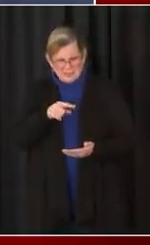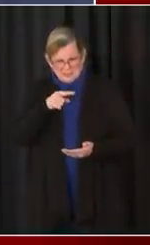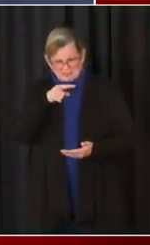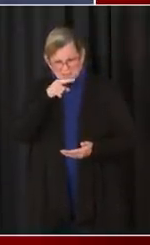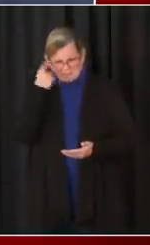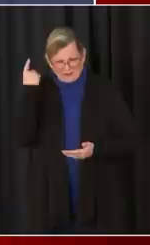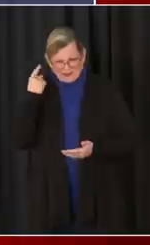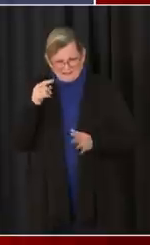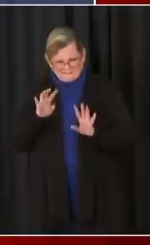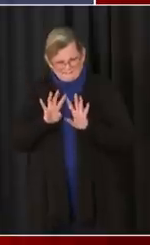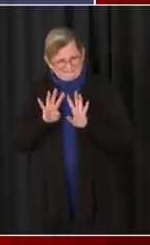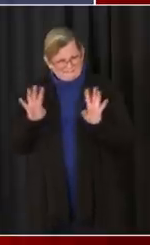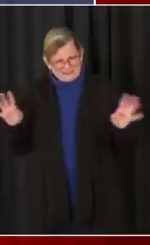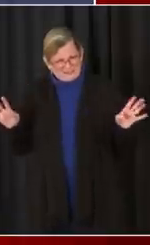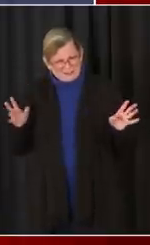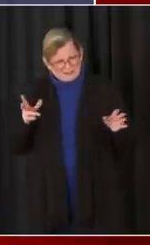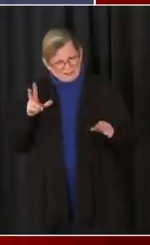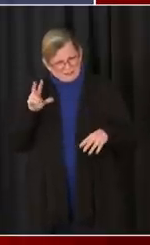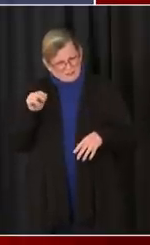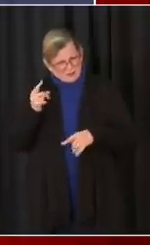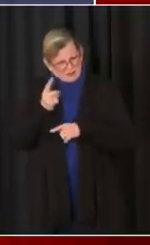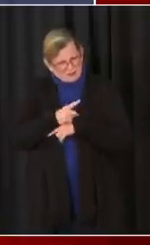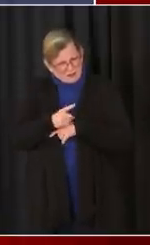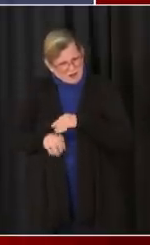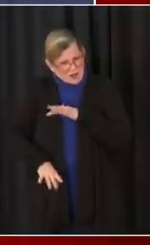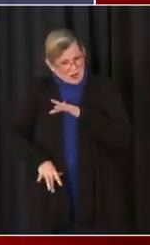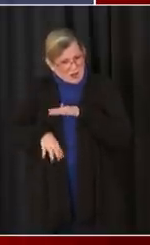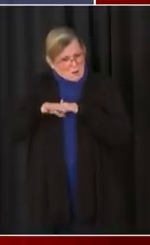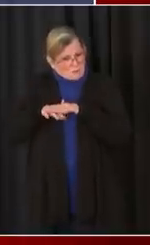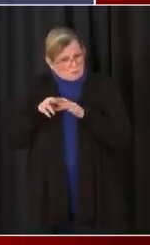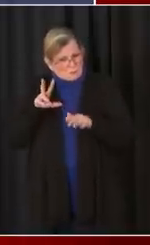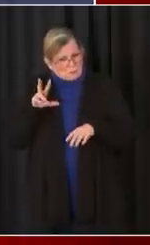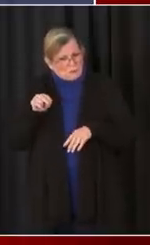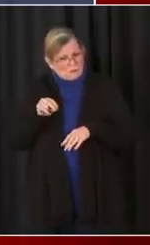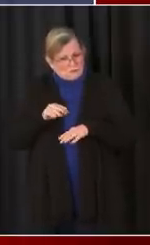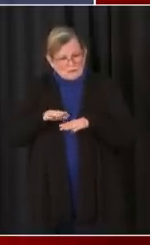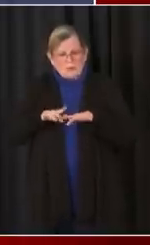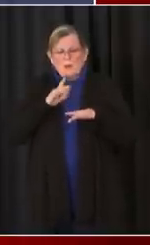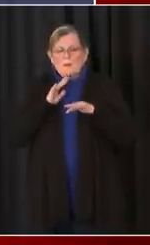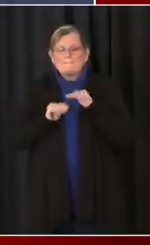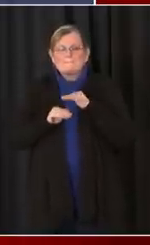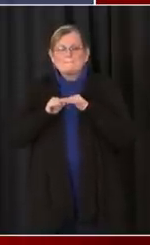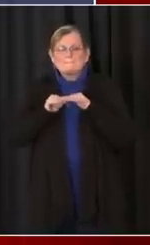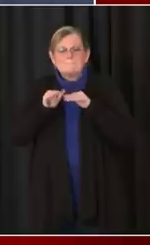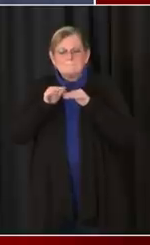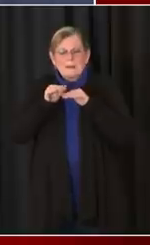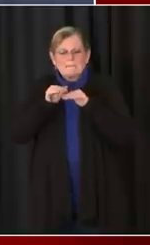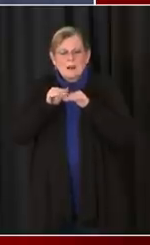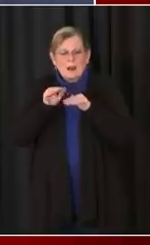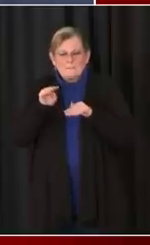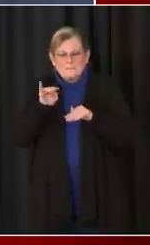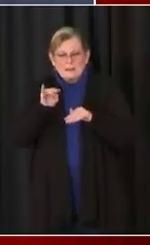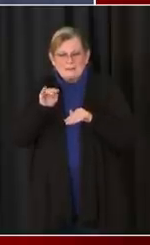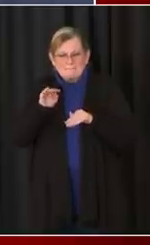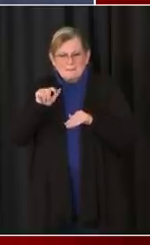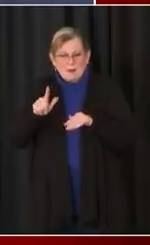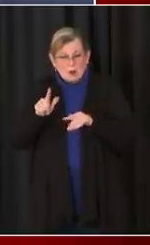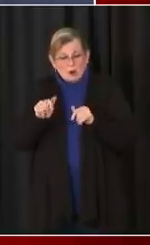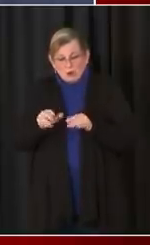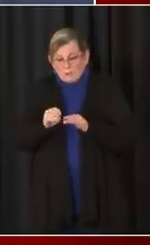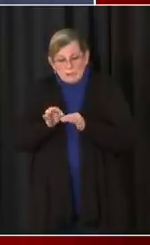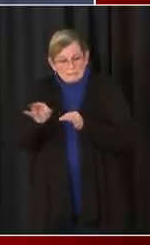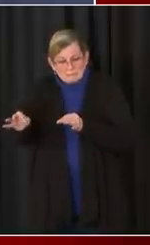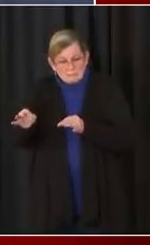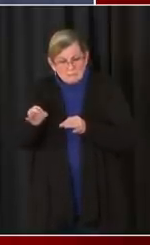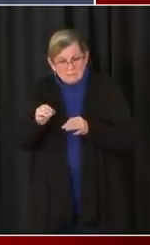at least 30 days or no more than 30 days that will be erected? At a minimum. At a minimum. Okay, Yes, thank you. and we'll work that in coordination with the